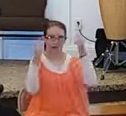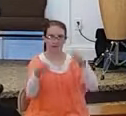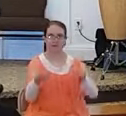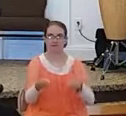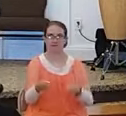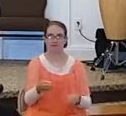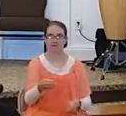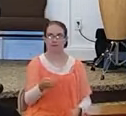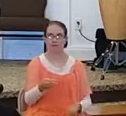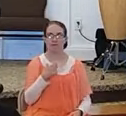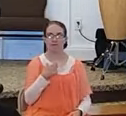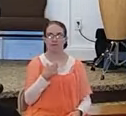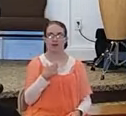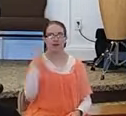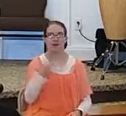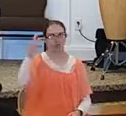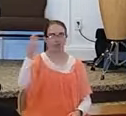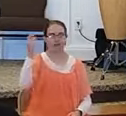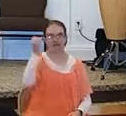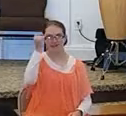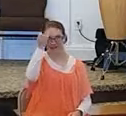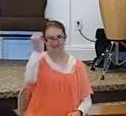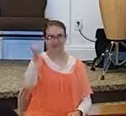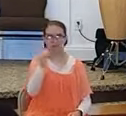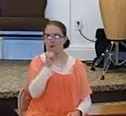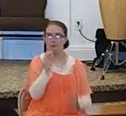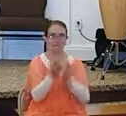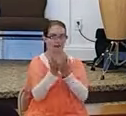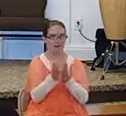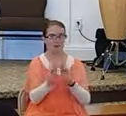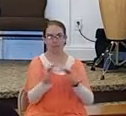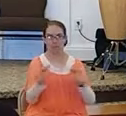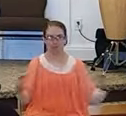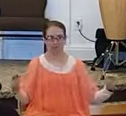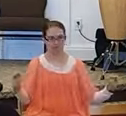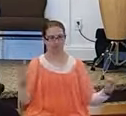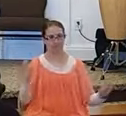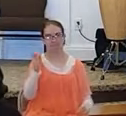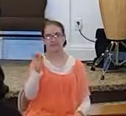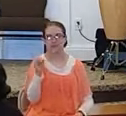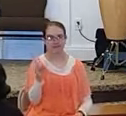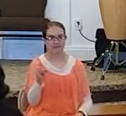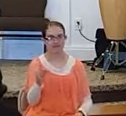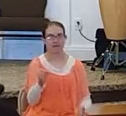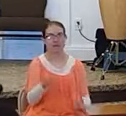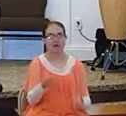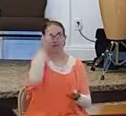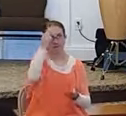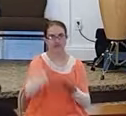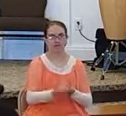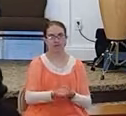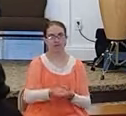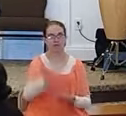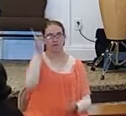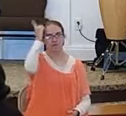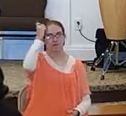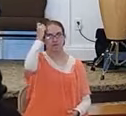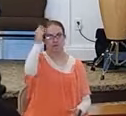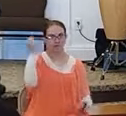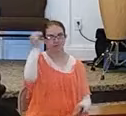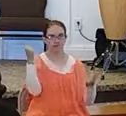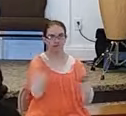this is just my little crazy thought. It's not Bible. There's nothing in there that said they did this. I believe the demons attacked